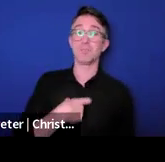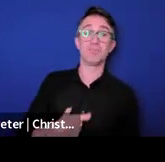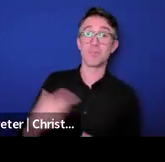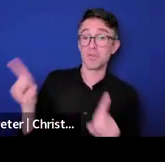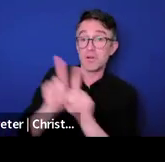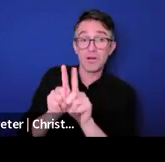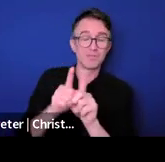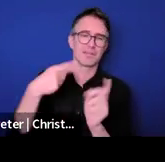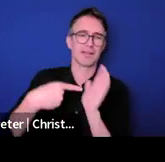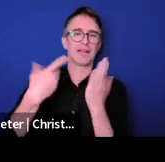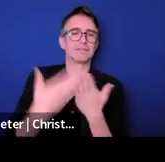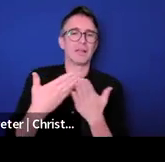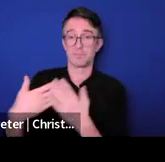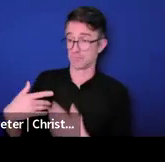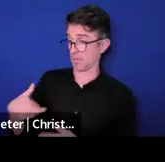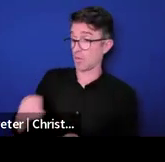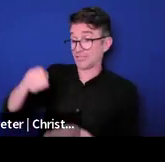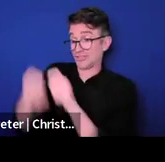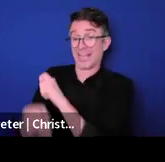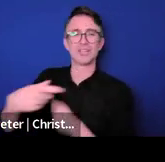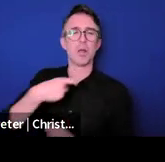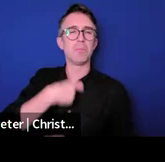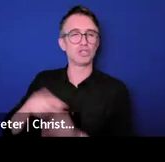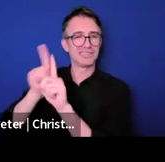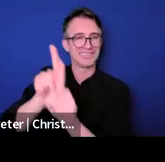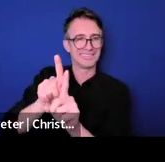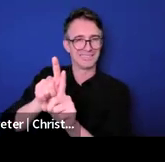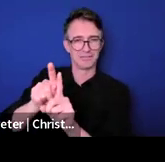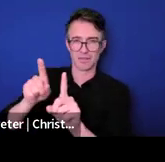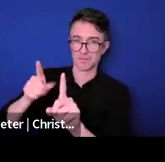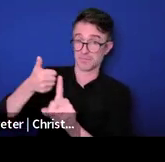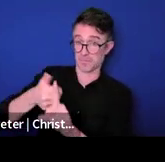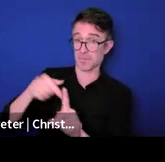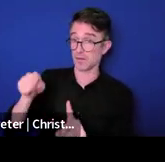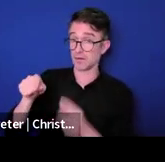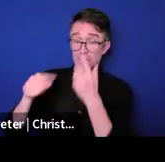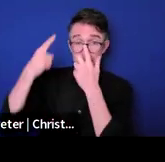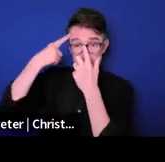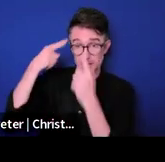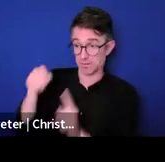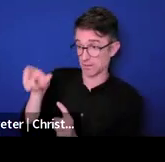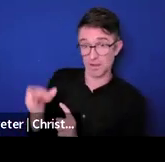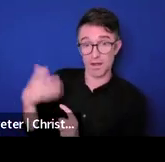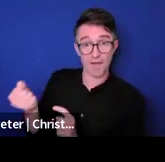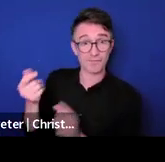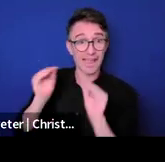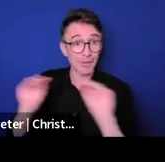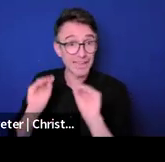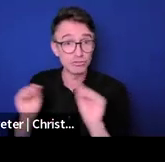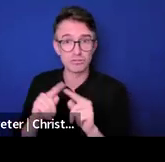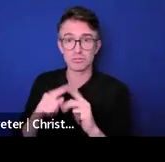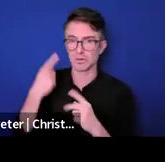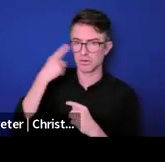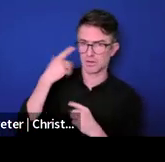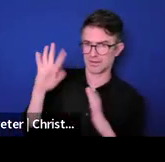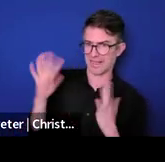of Education of where the road and where the functions of the personal assistance start and end in school versus